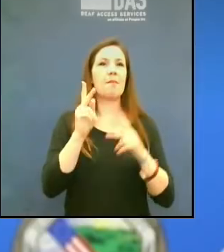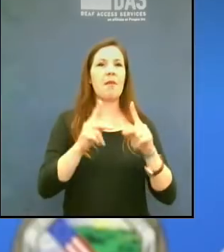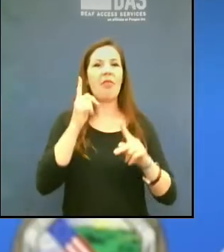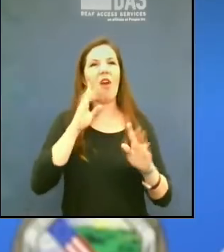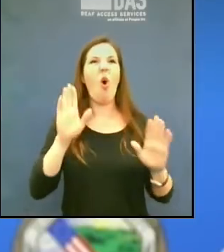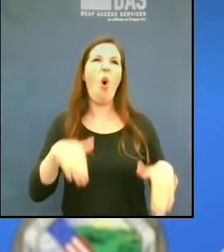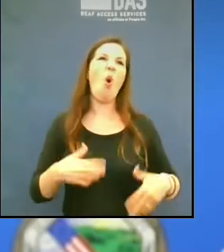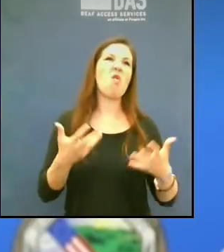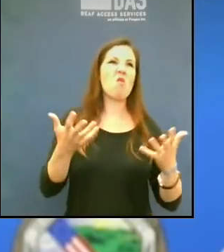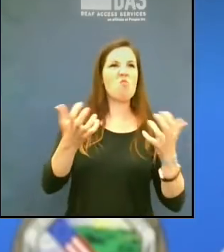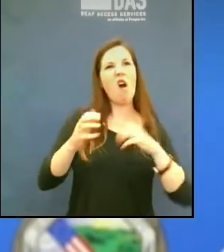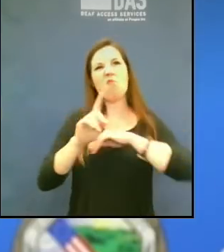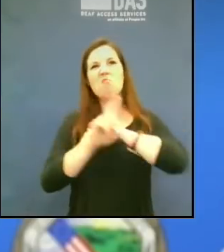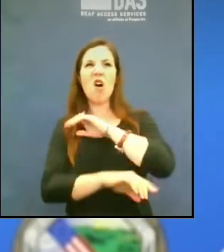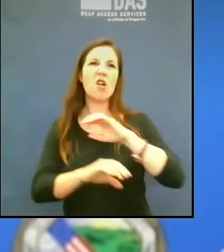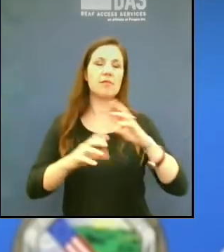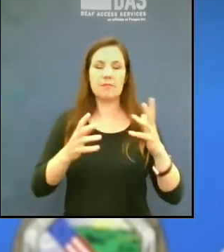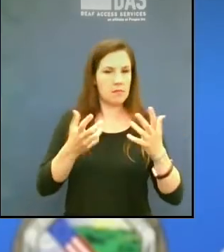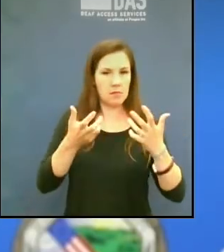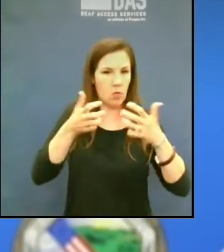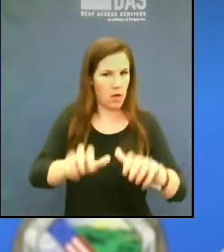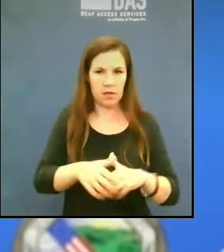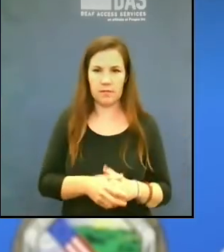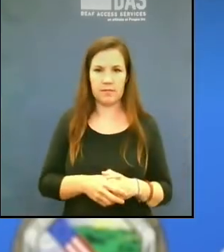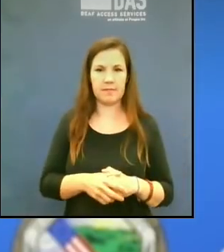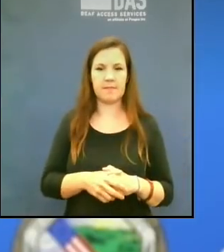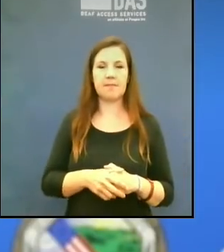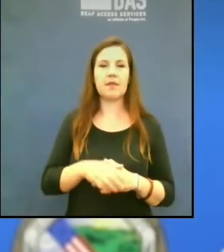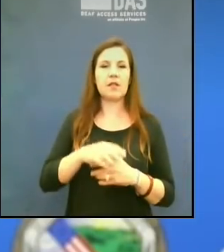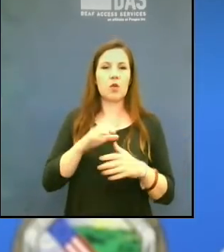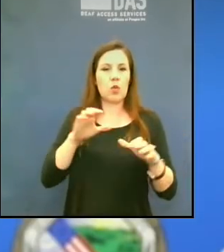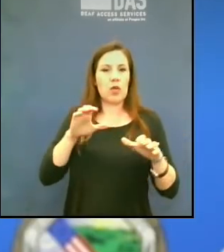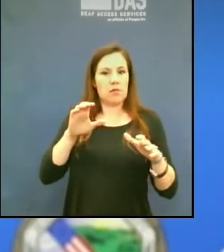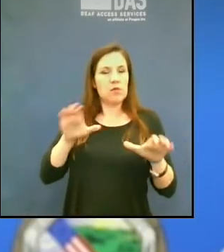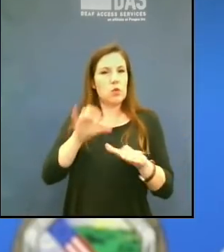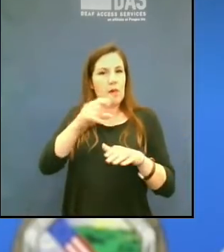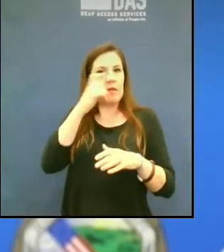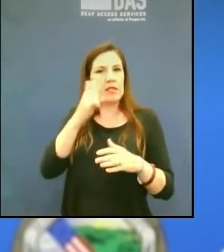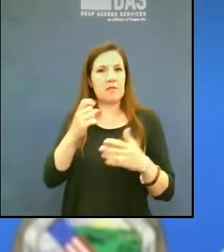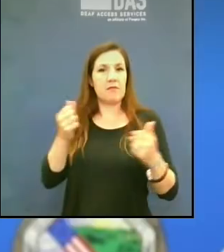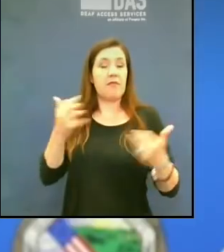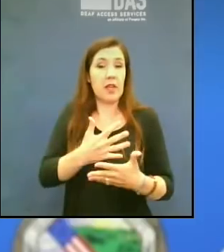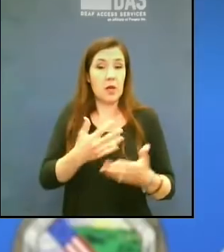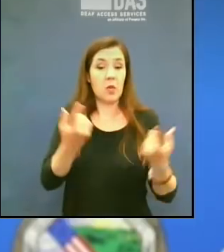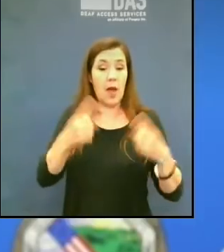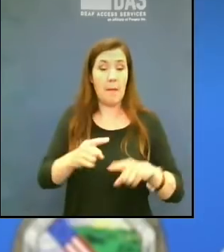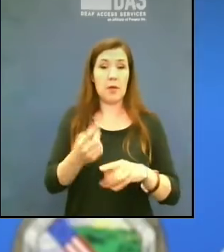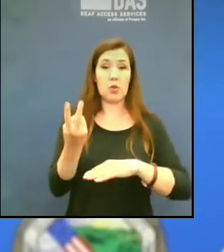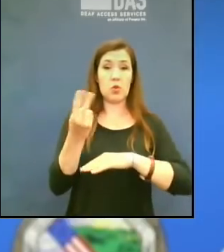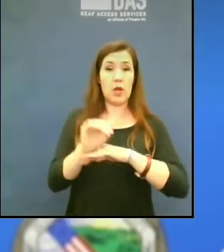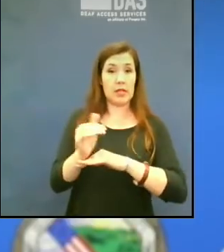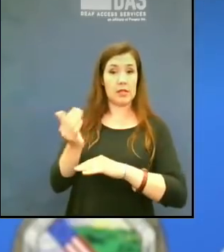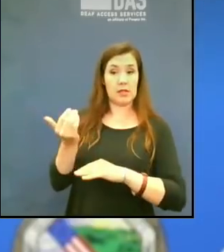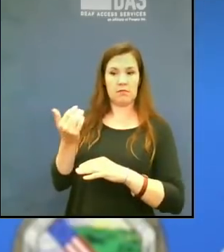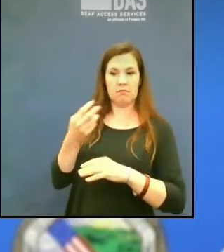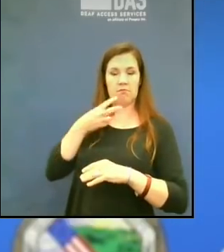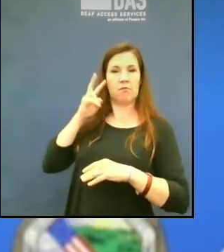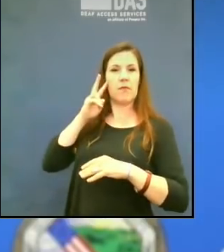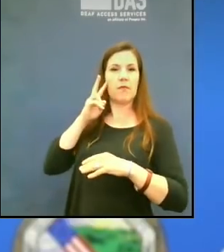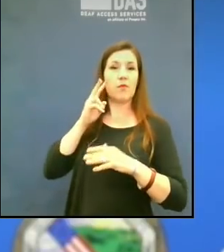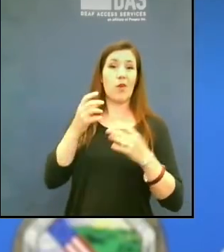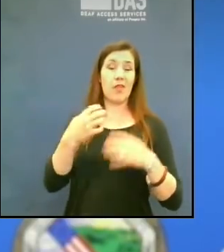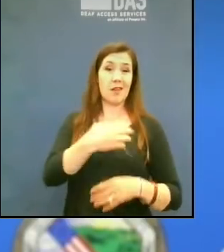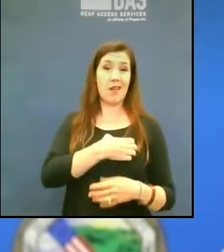want to do. It is not. It was done based on the fear, of course, what happened 2 nights ago with regards to the police officers being run